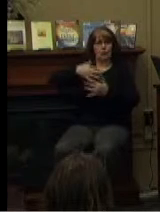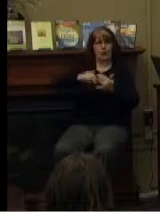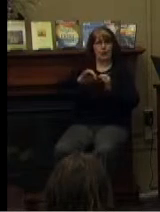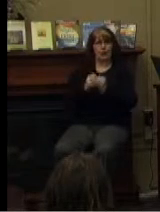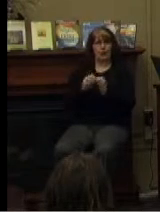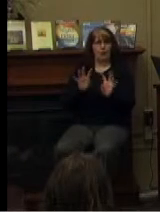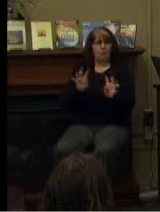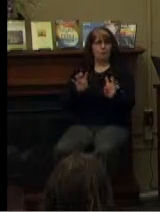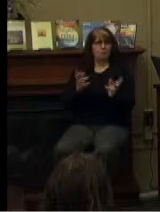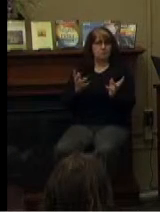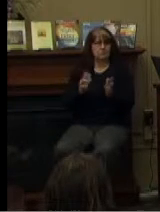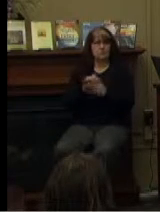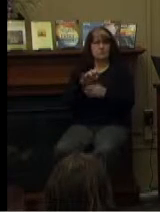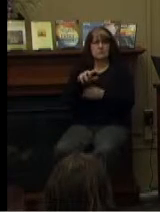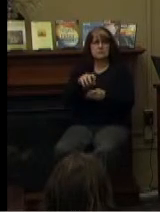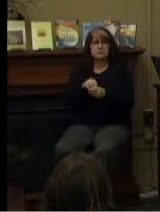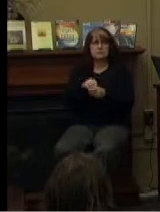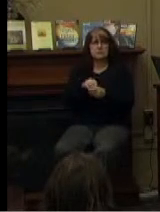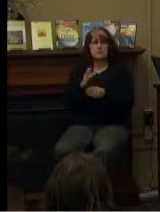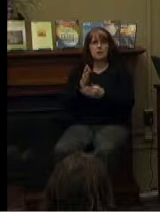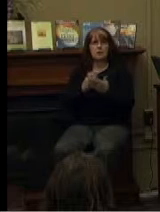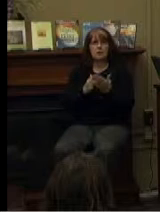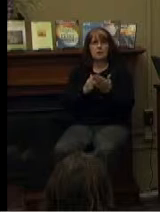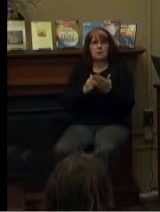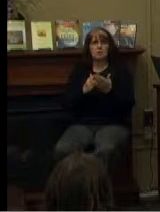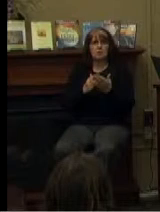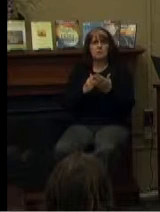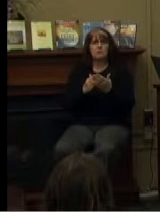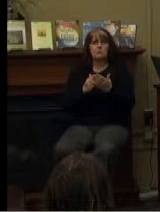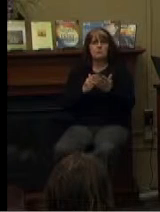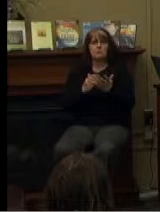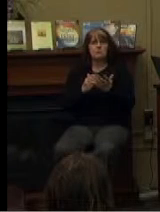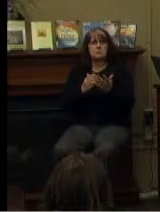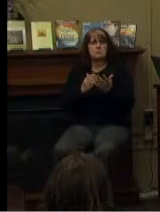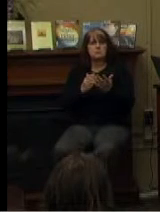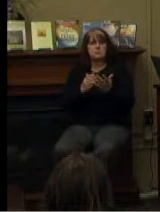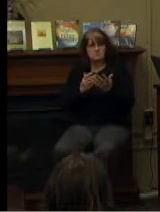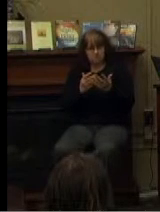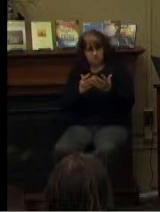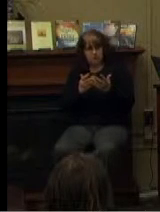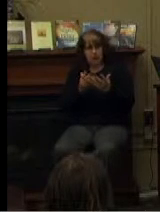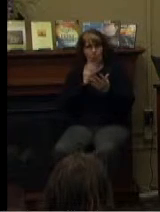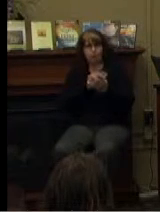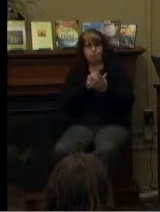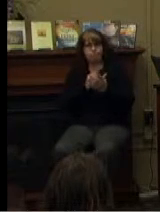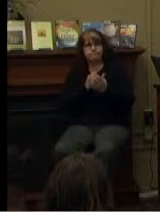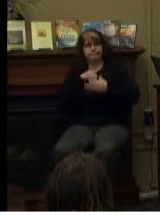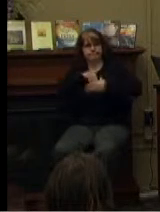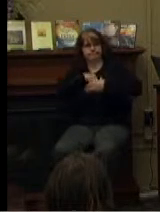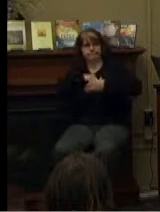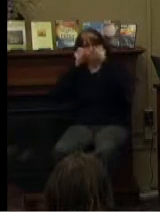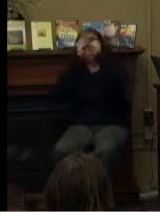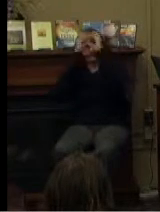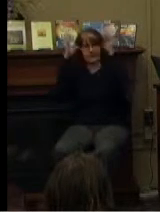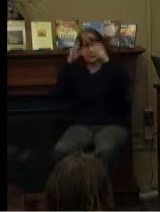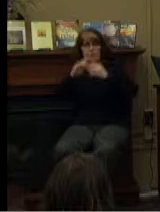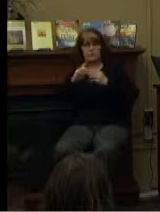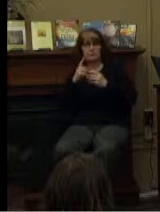comes into play in some of the, based on what we see on the media and see and hear, just kind